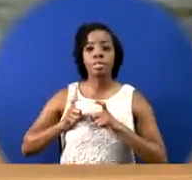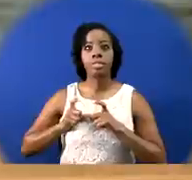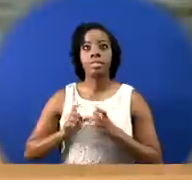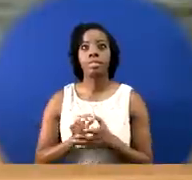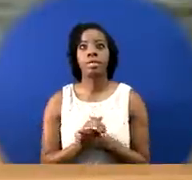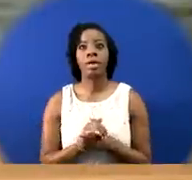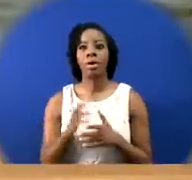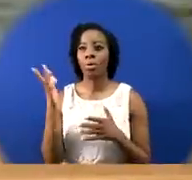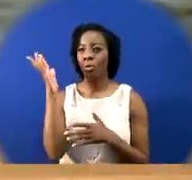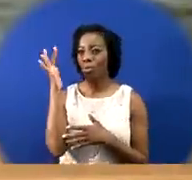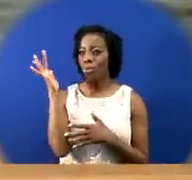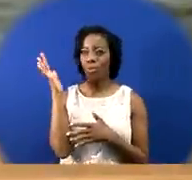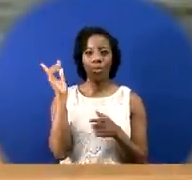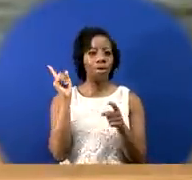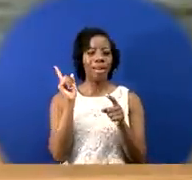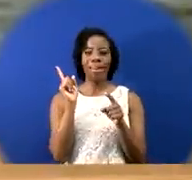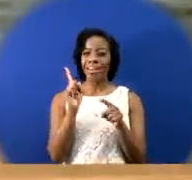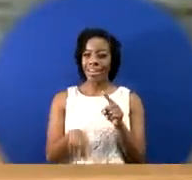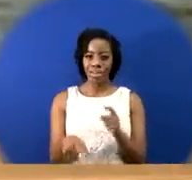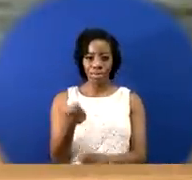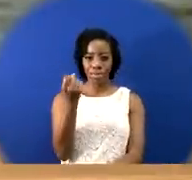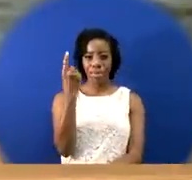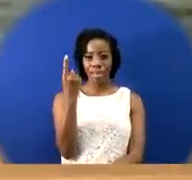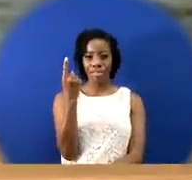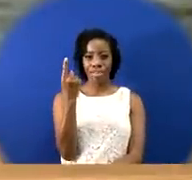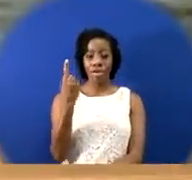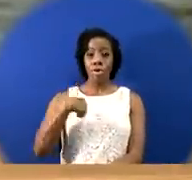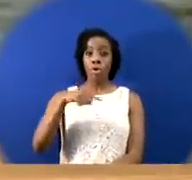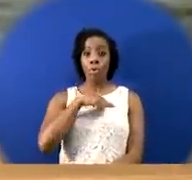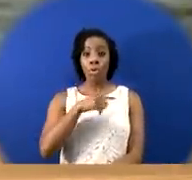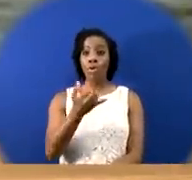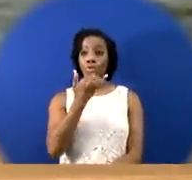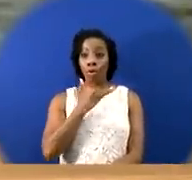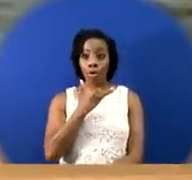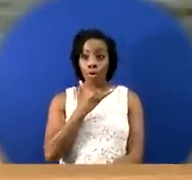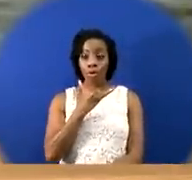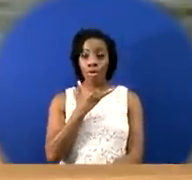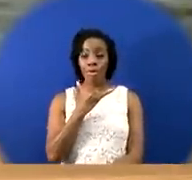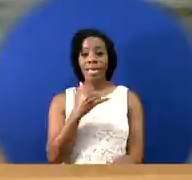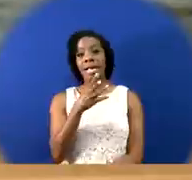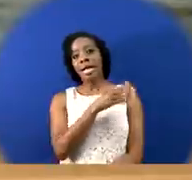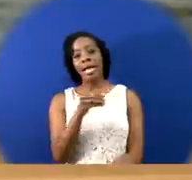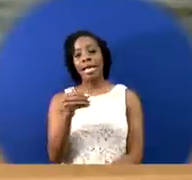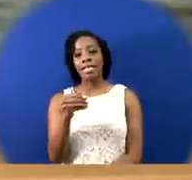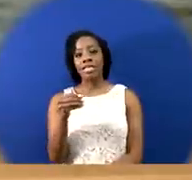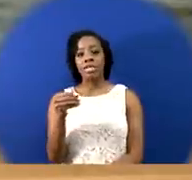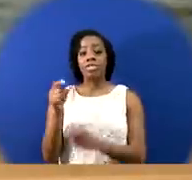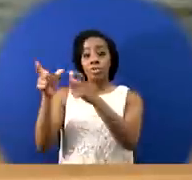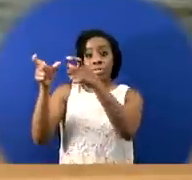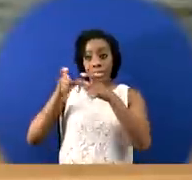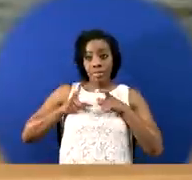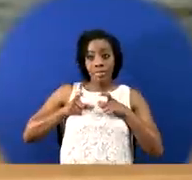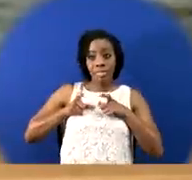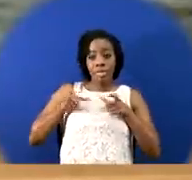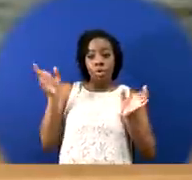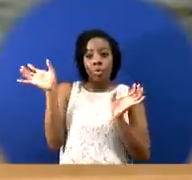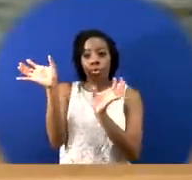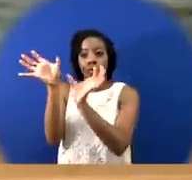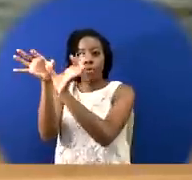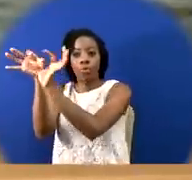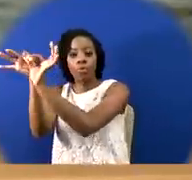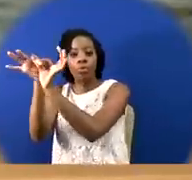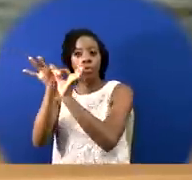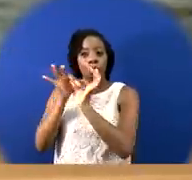Wait, can you fathom that? We messed up. And to reward us and bring us back to God's